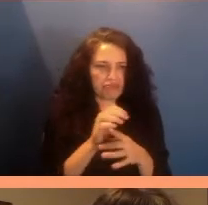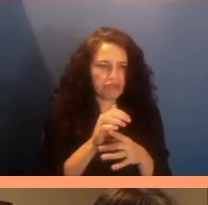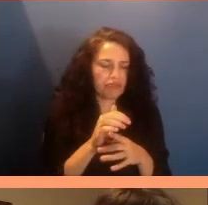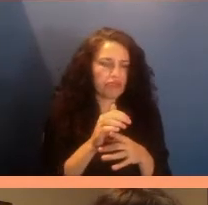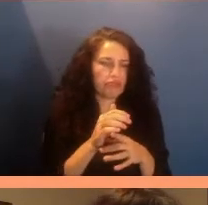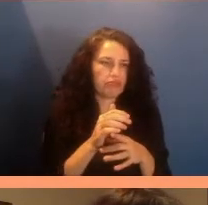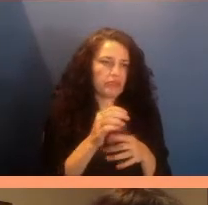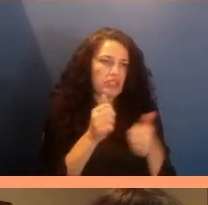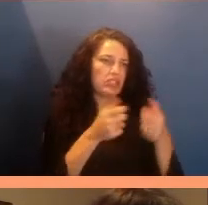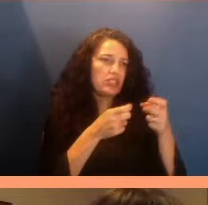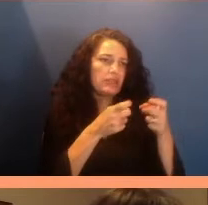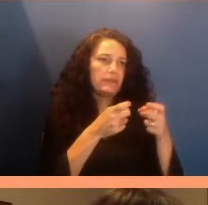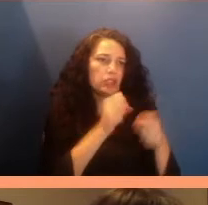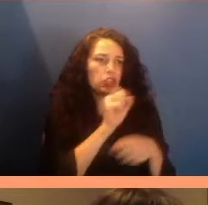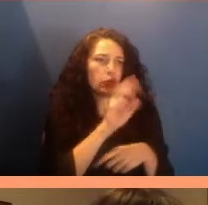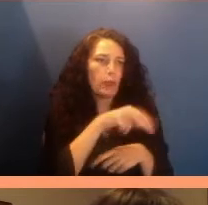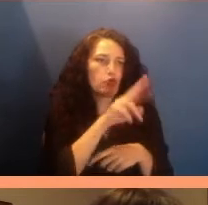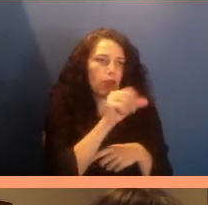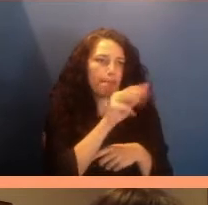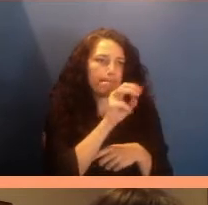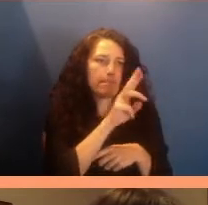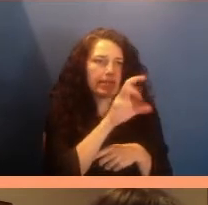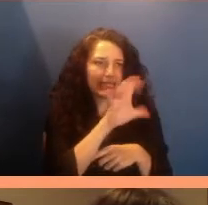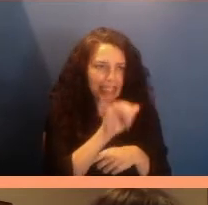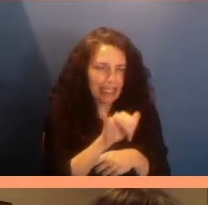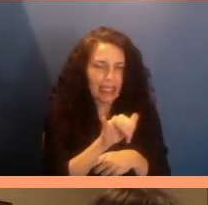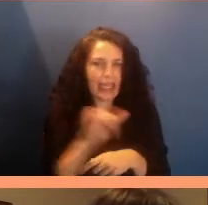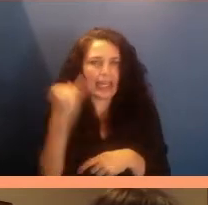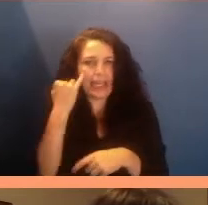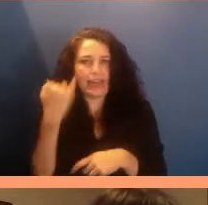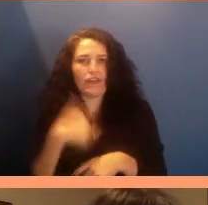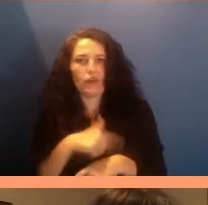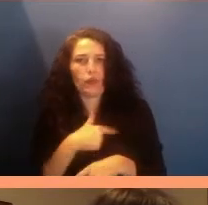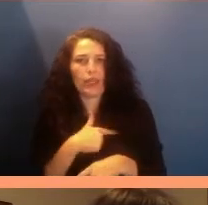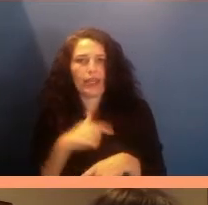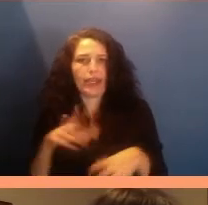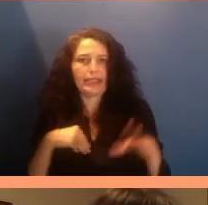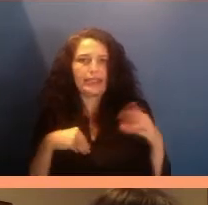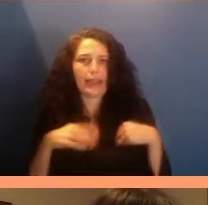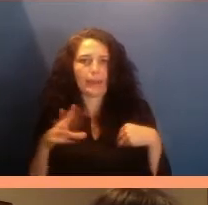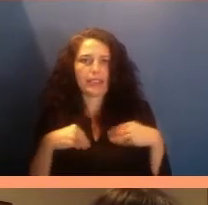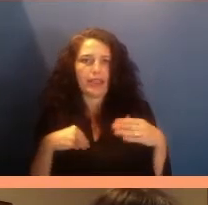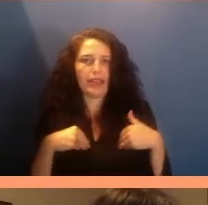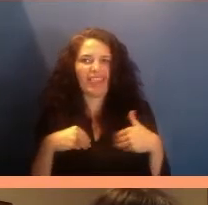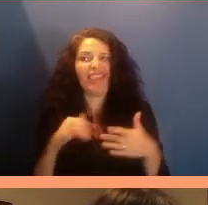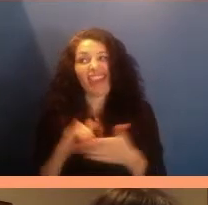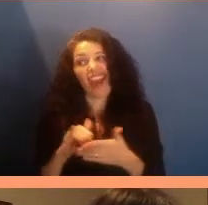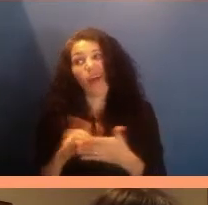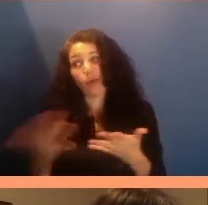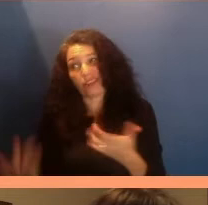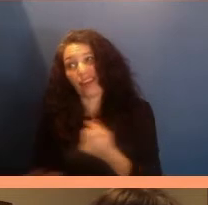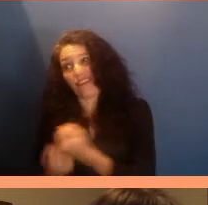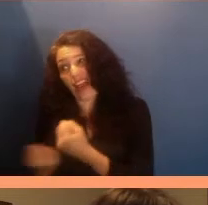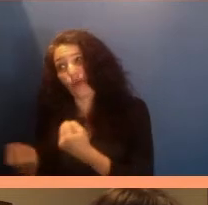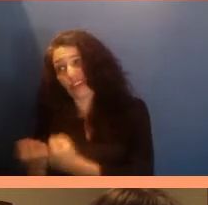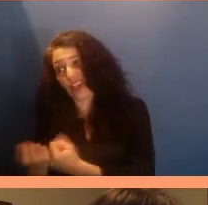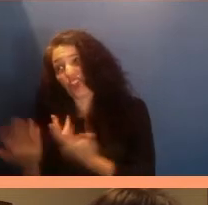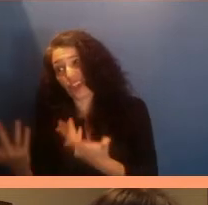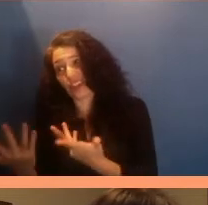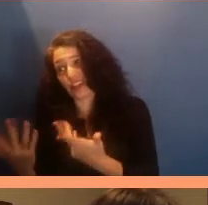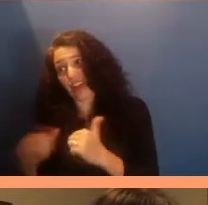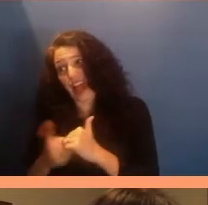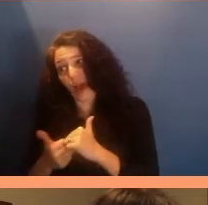we all kind of accept that is the foundation of this society that it was built on. When you look at it, the landscape of